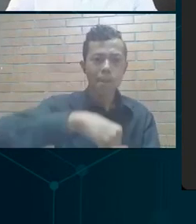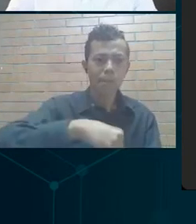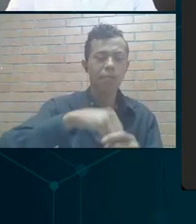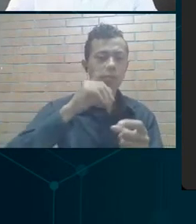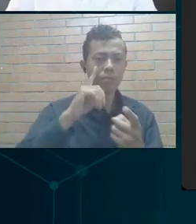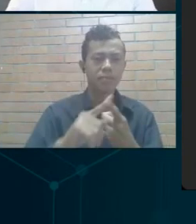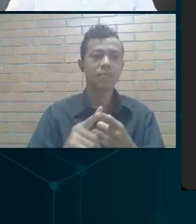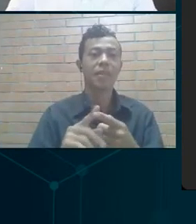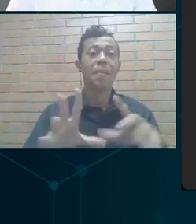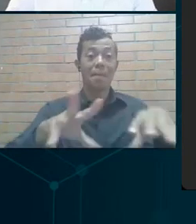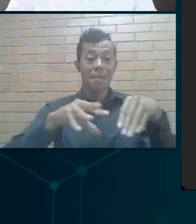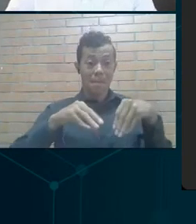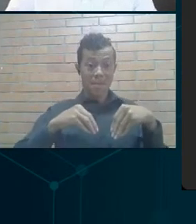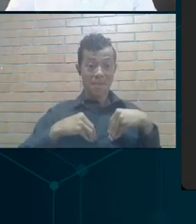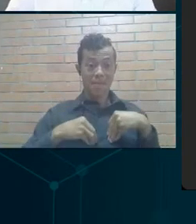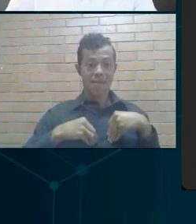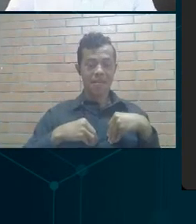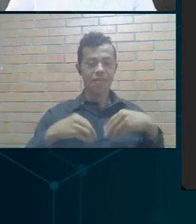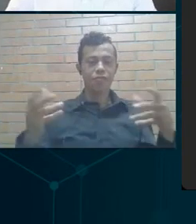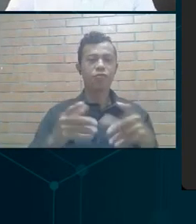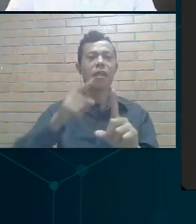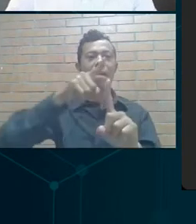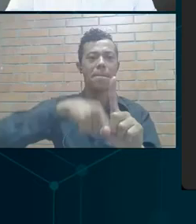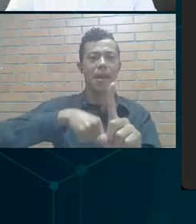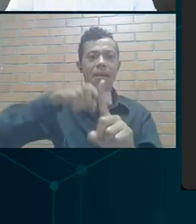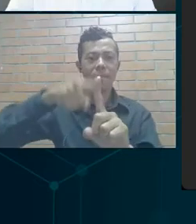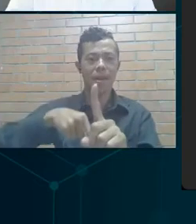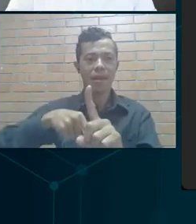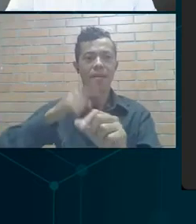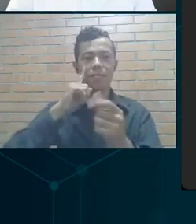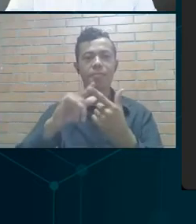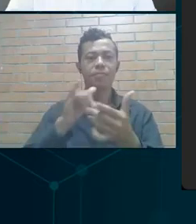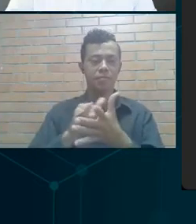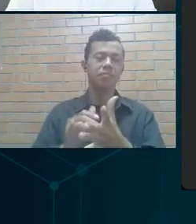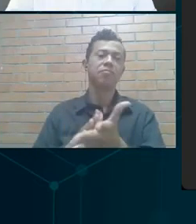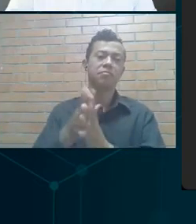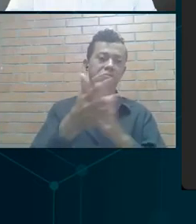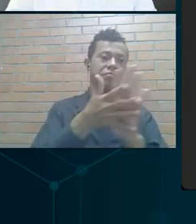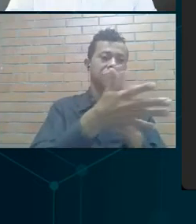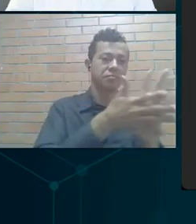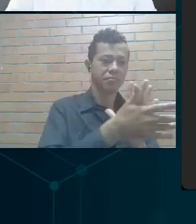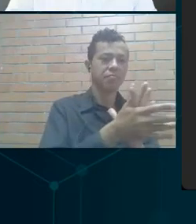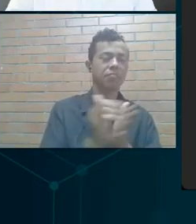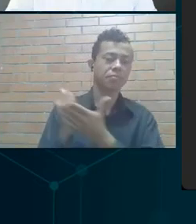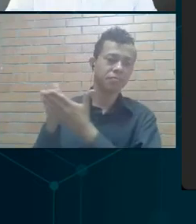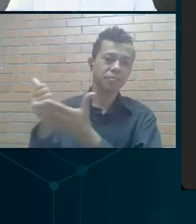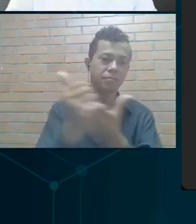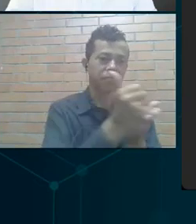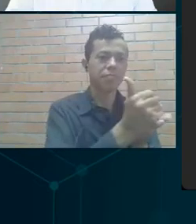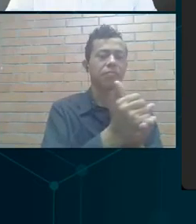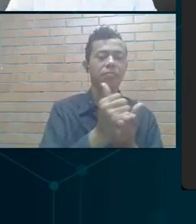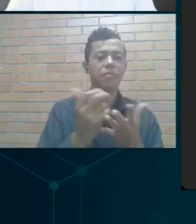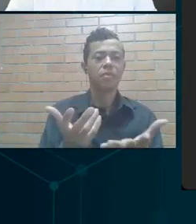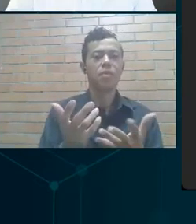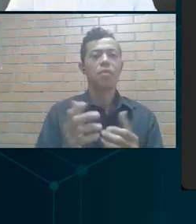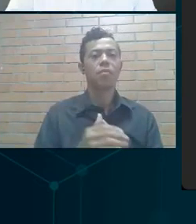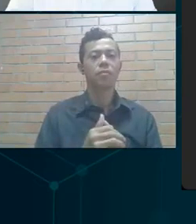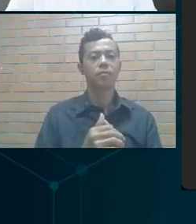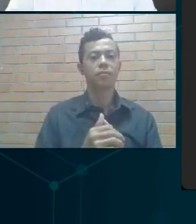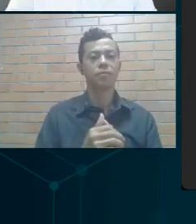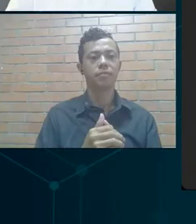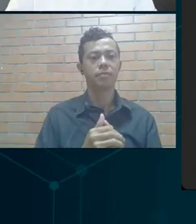in months rather than years. That you see a company like TikTok that's kind of come out of